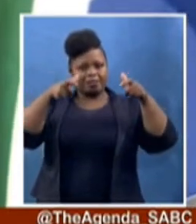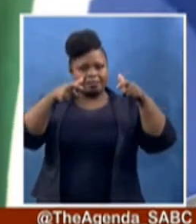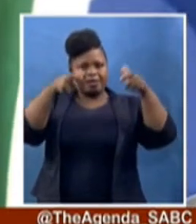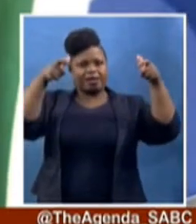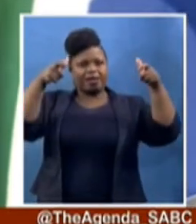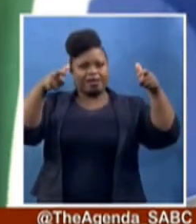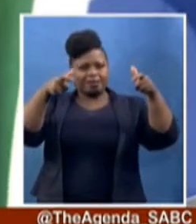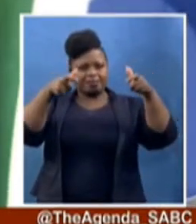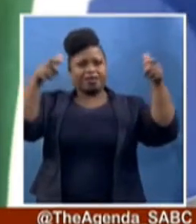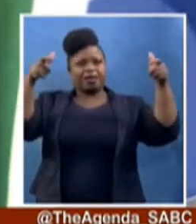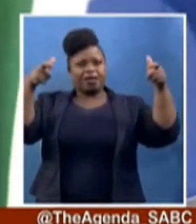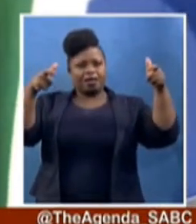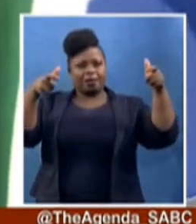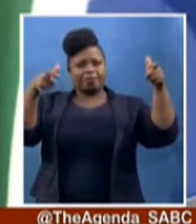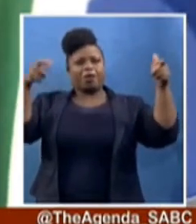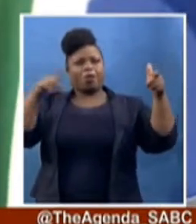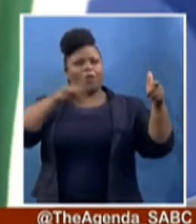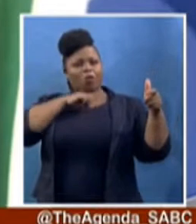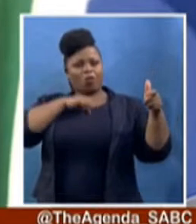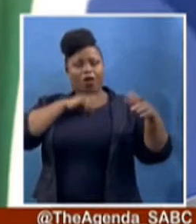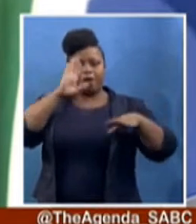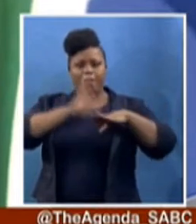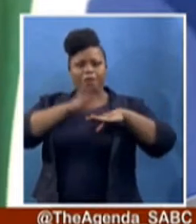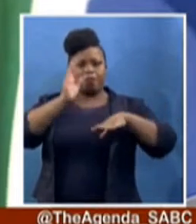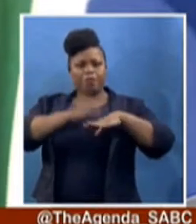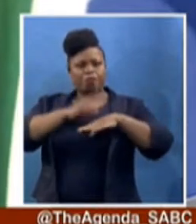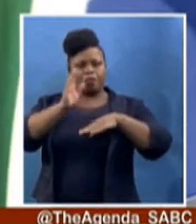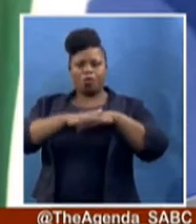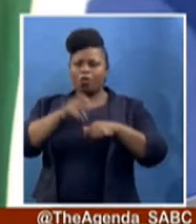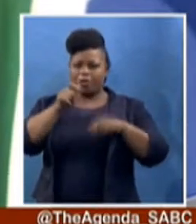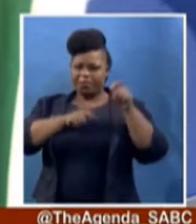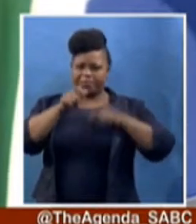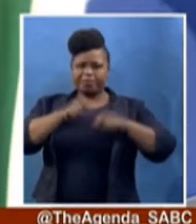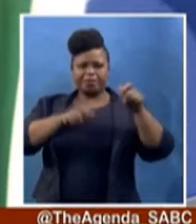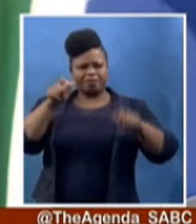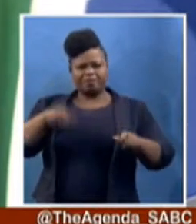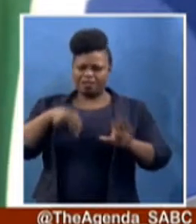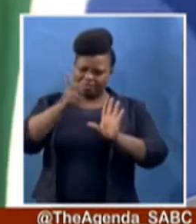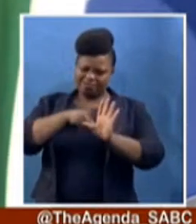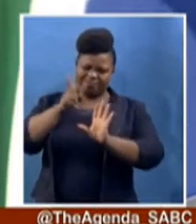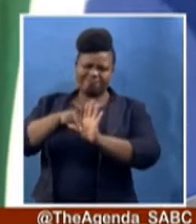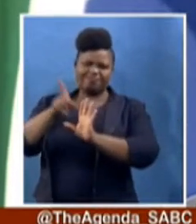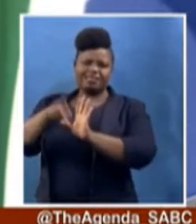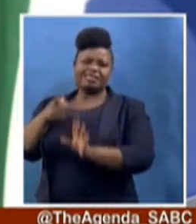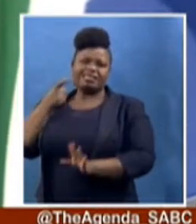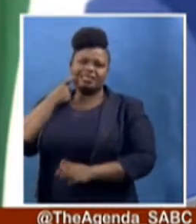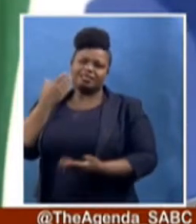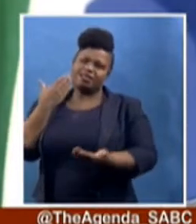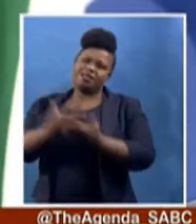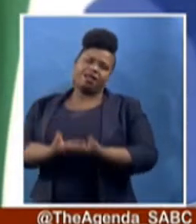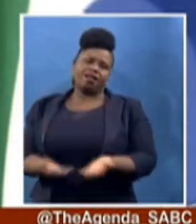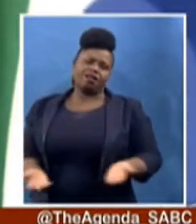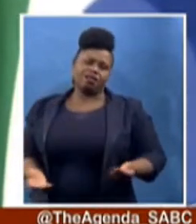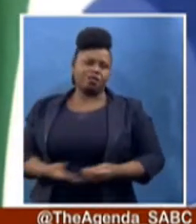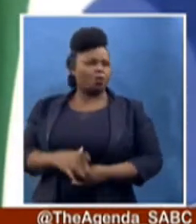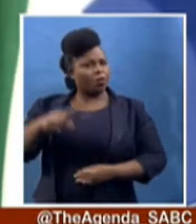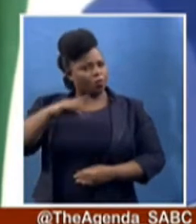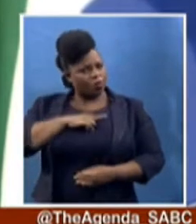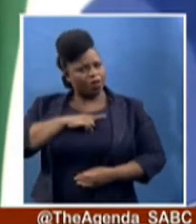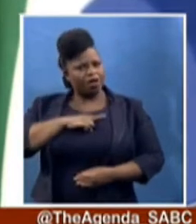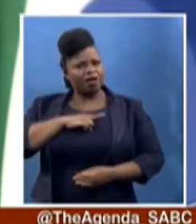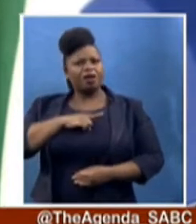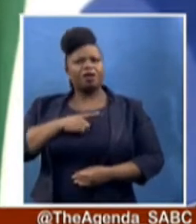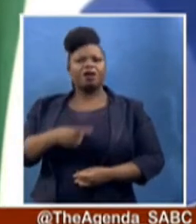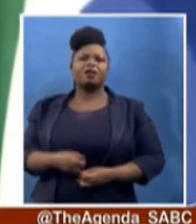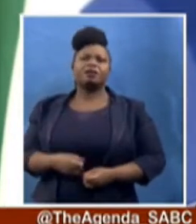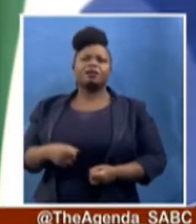more and more of our people to participate so that we can consolidate the identity